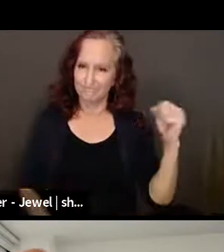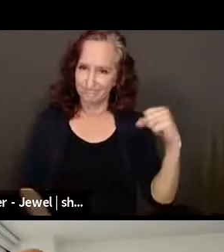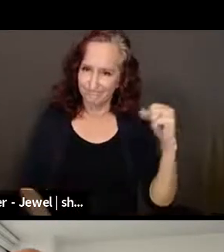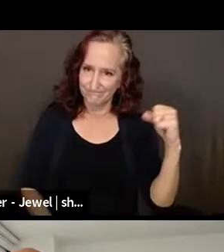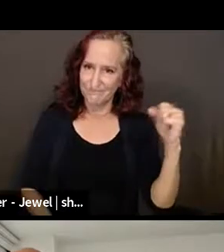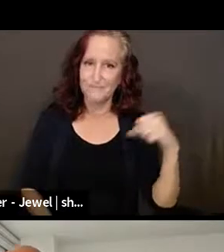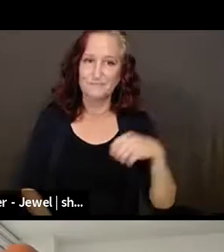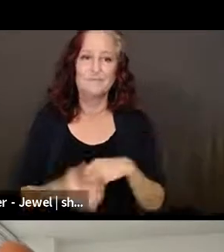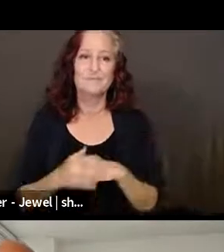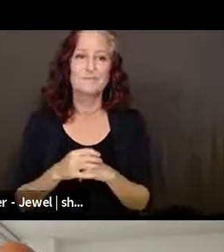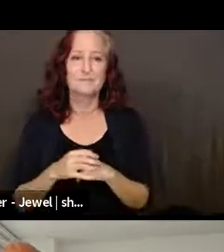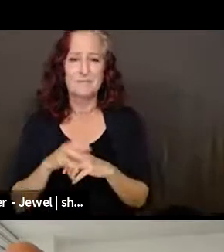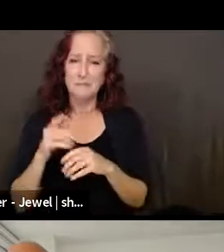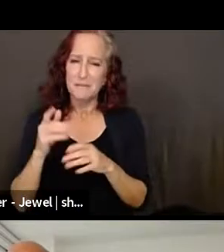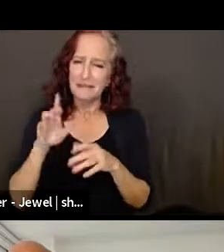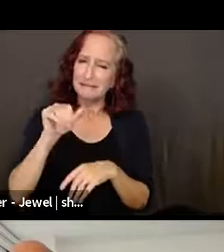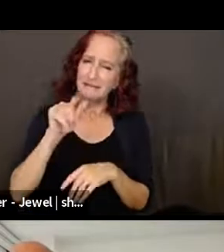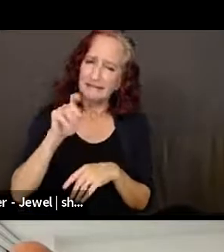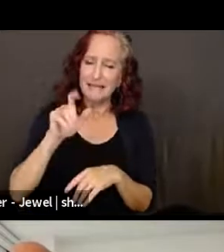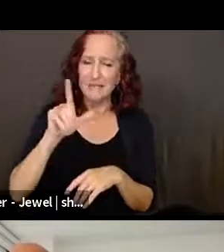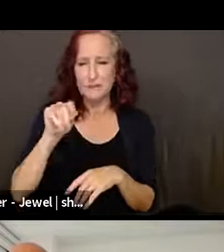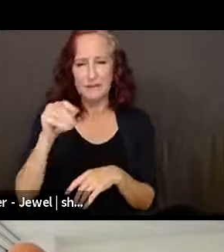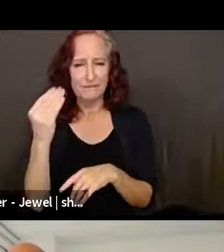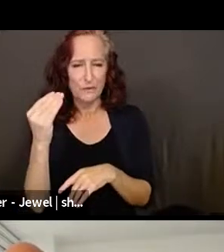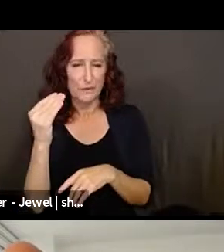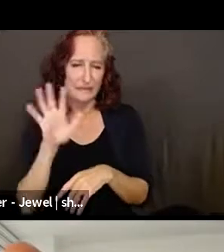maybe late 2014, early 2015,